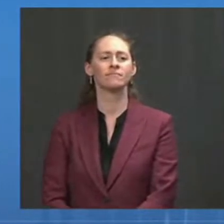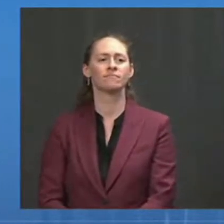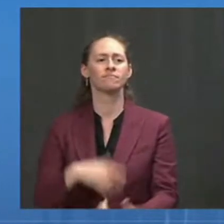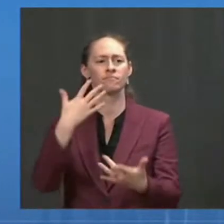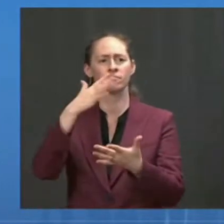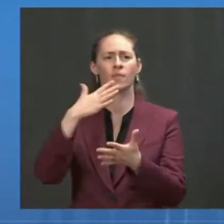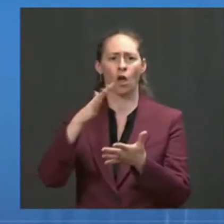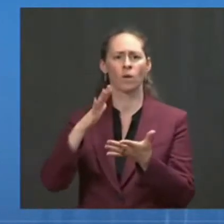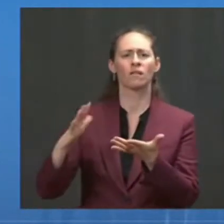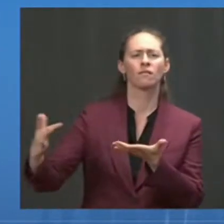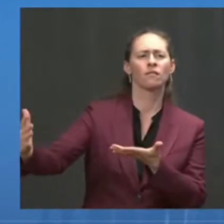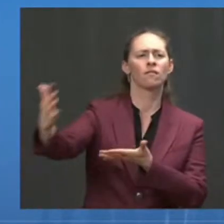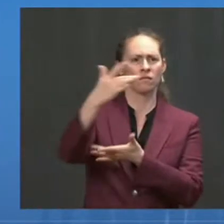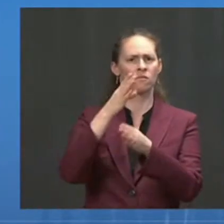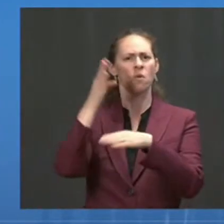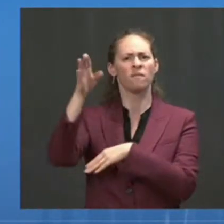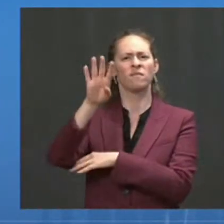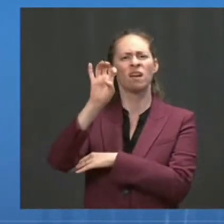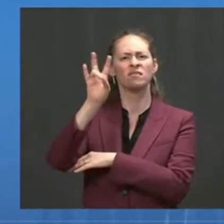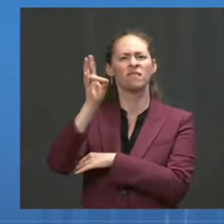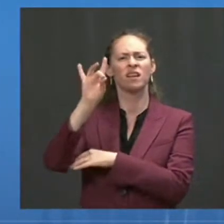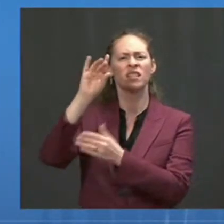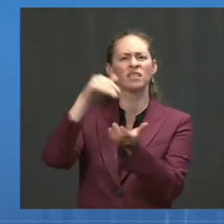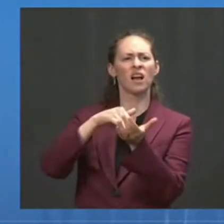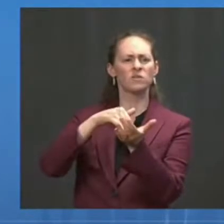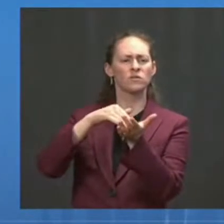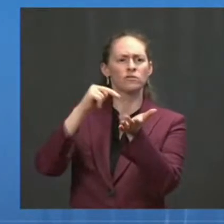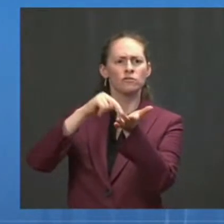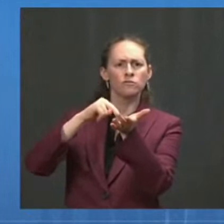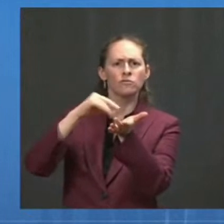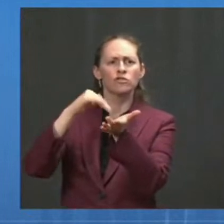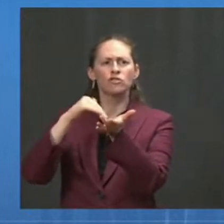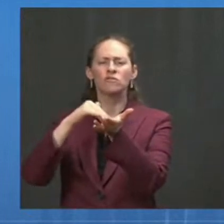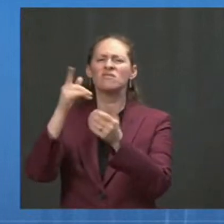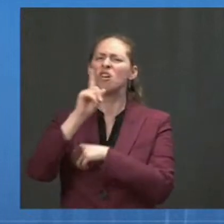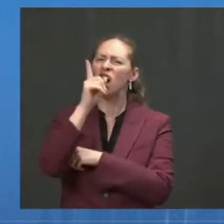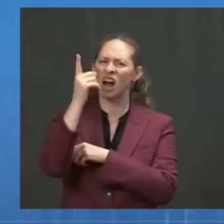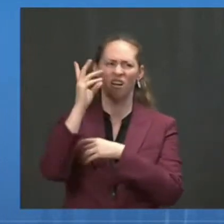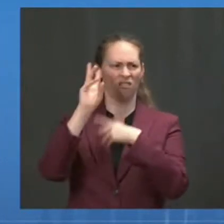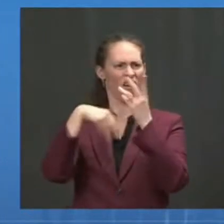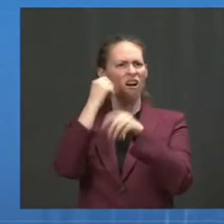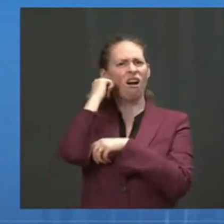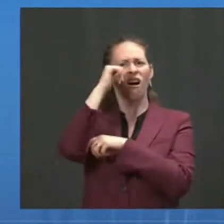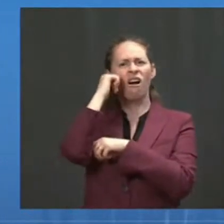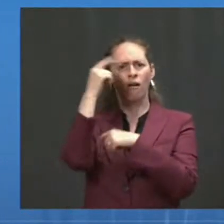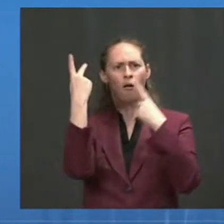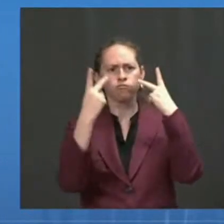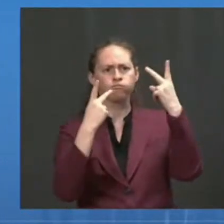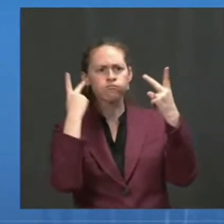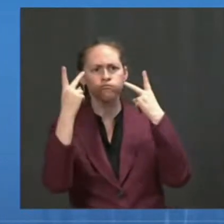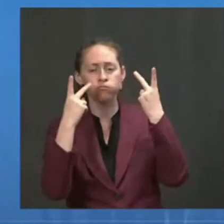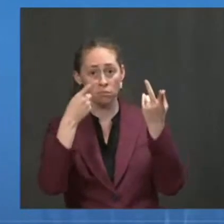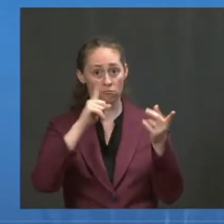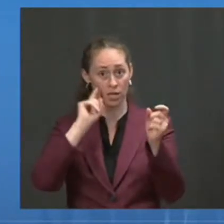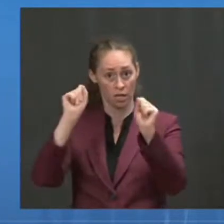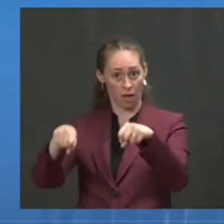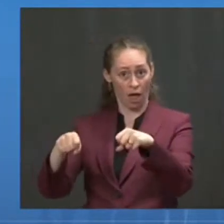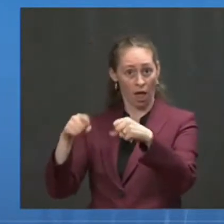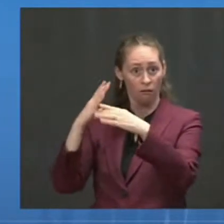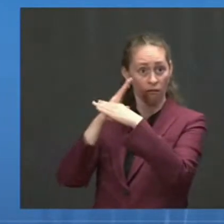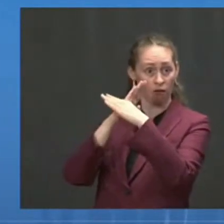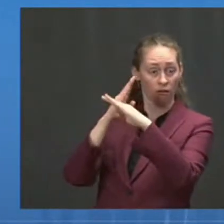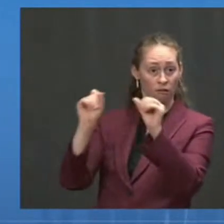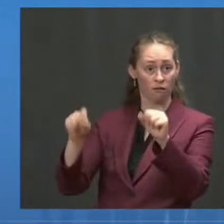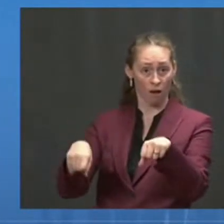478,000 healthcare workers. And this is real world effectiveness against Delta, with a 91 to